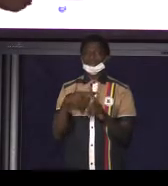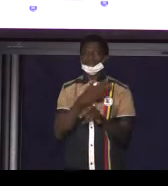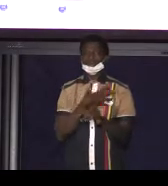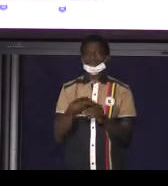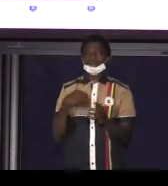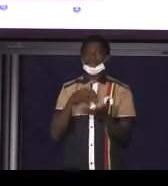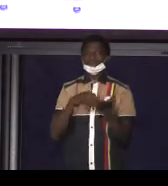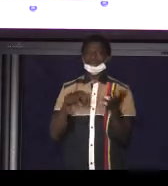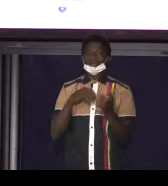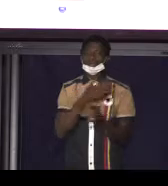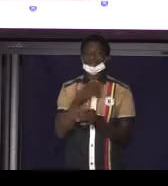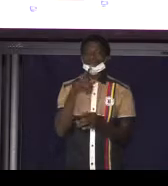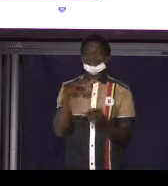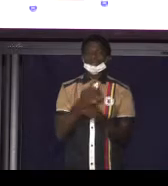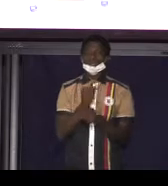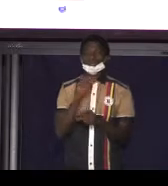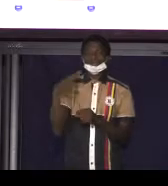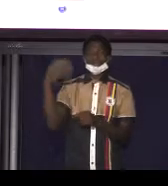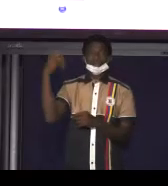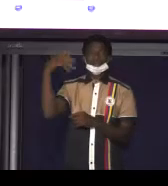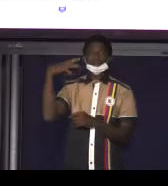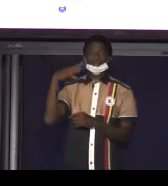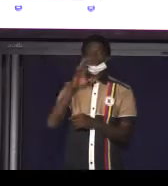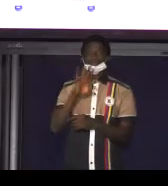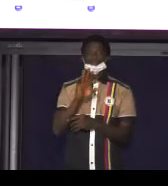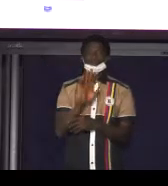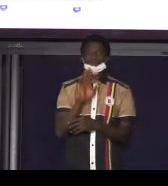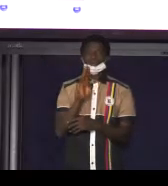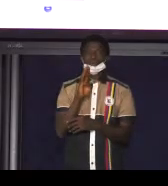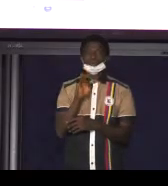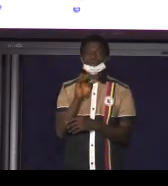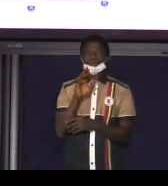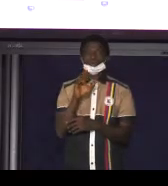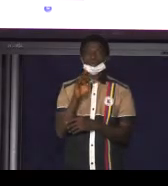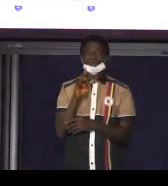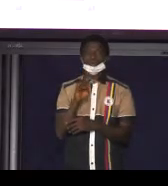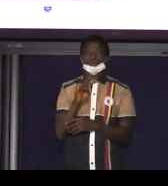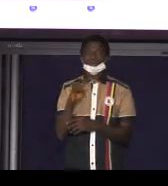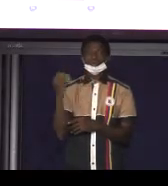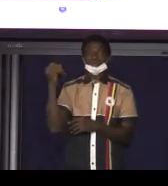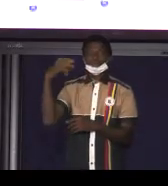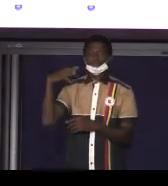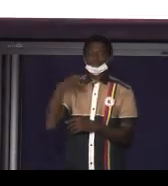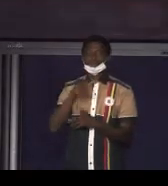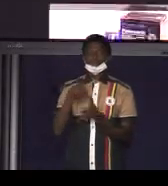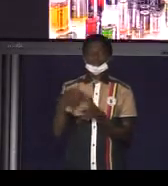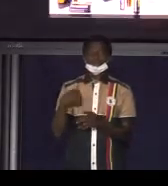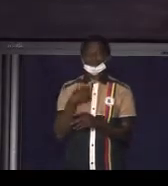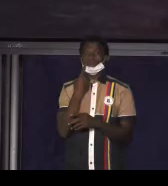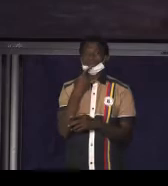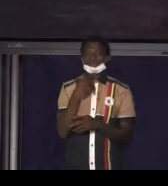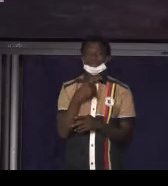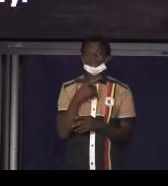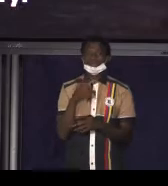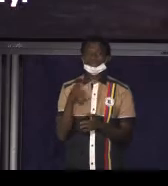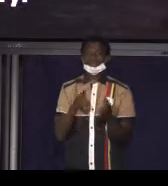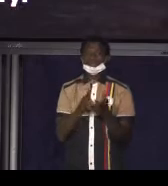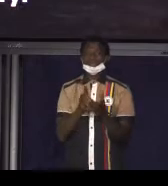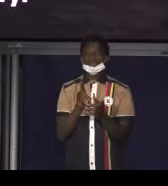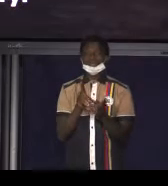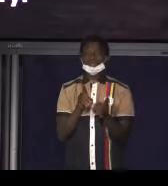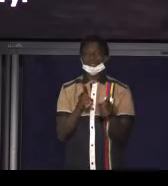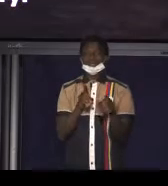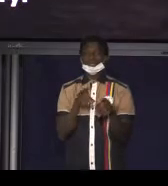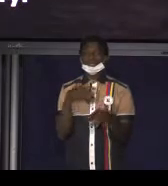the negative, and you get your lights, your bulb being lighted. So when we are saying direct current, what